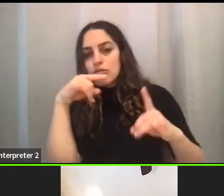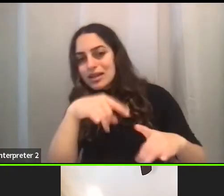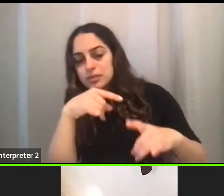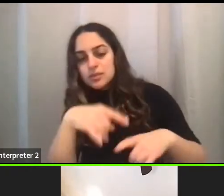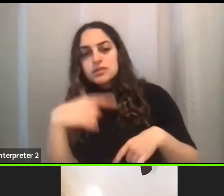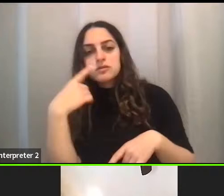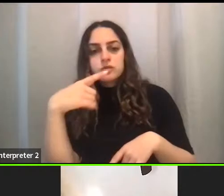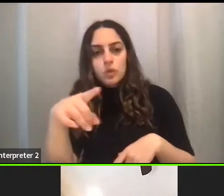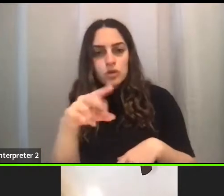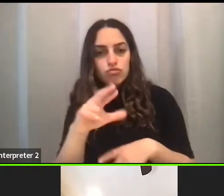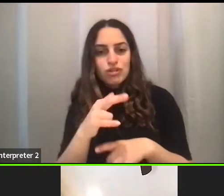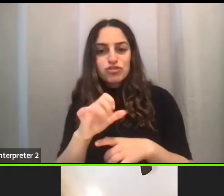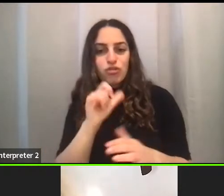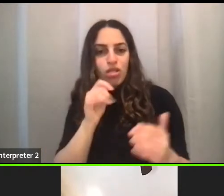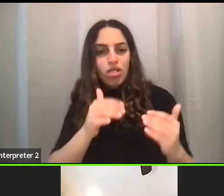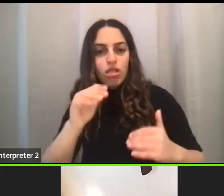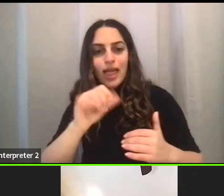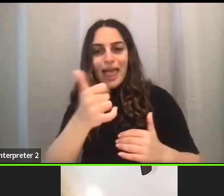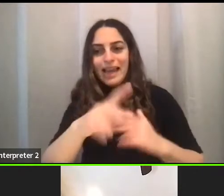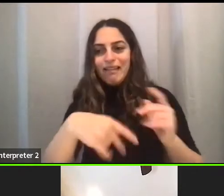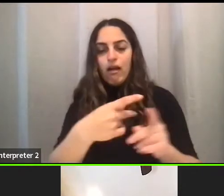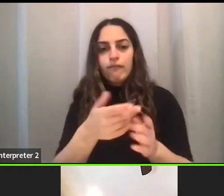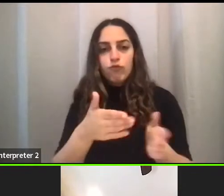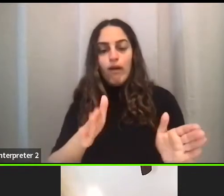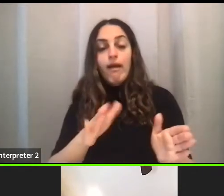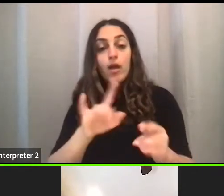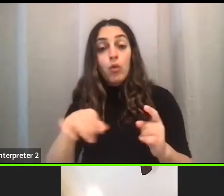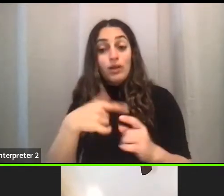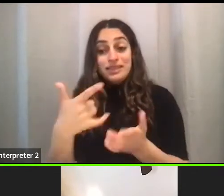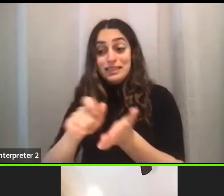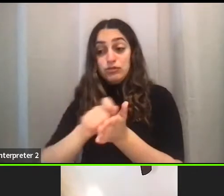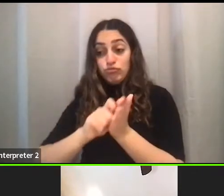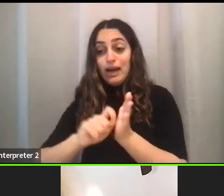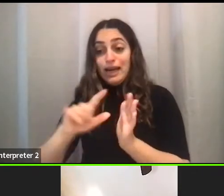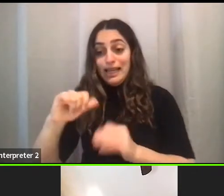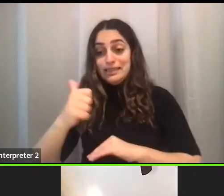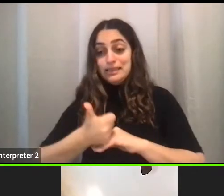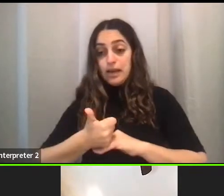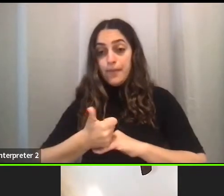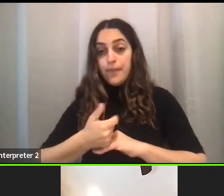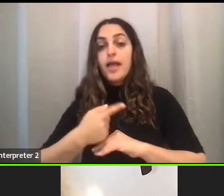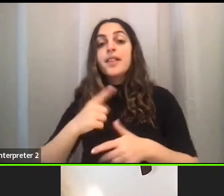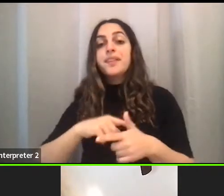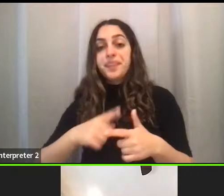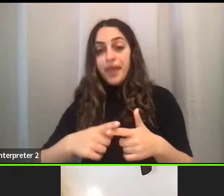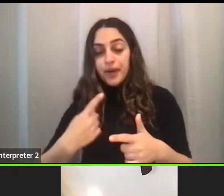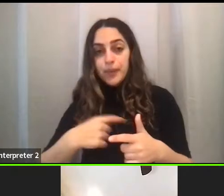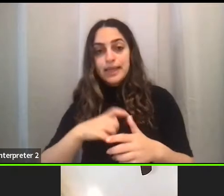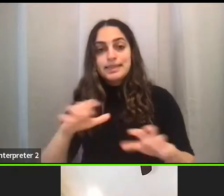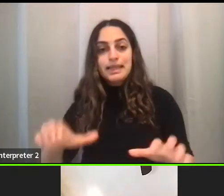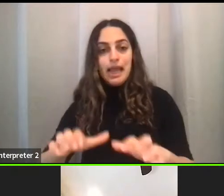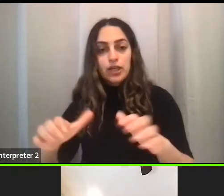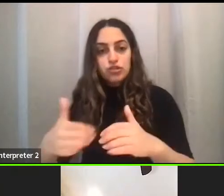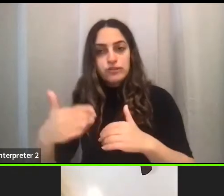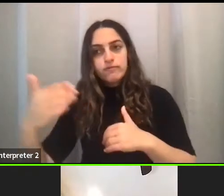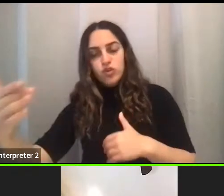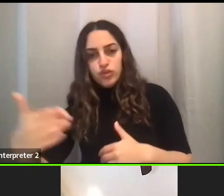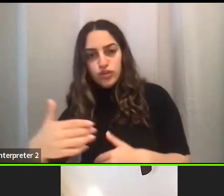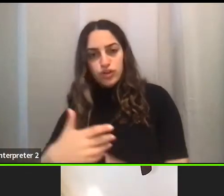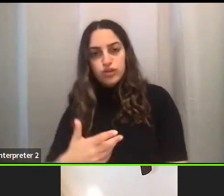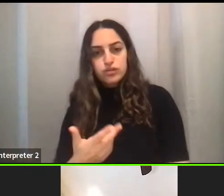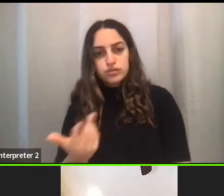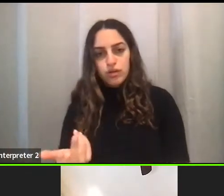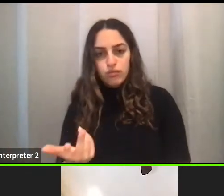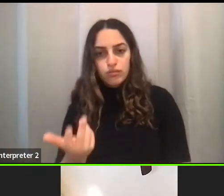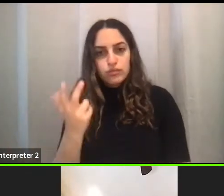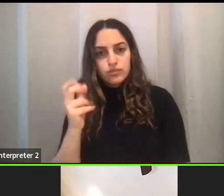injustice in any form or type of way and once it's in writing and it's implemented then we can take action uh further to go back so